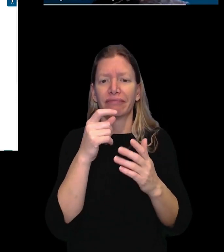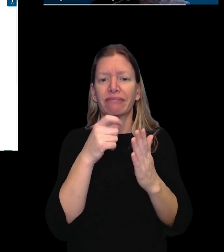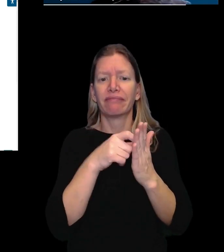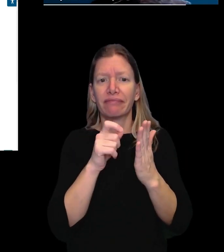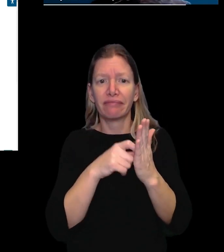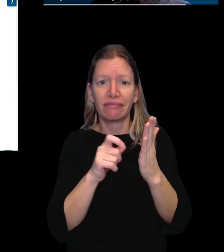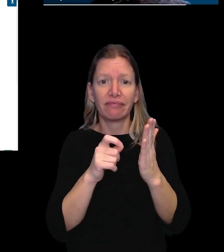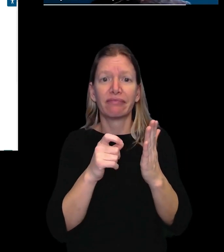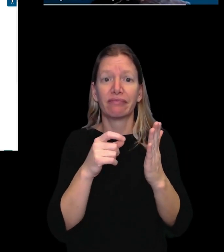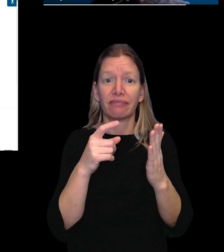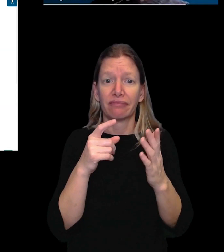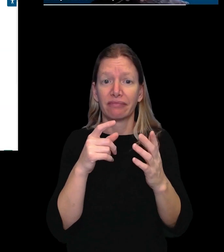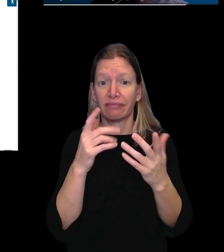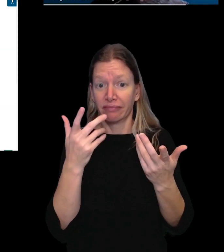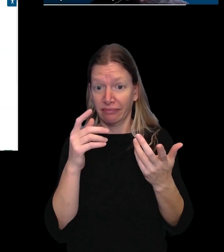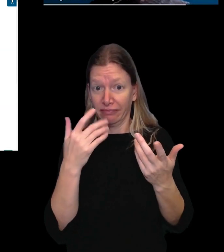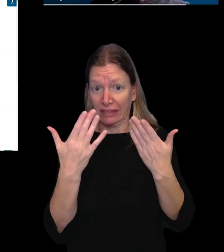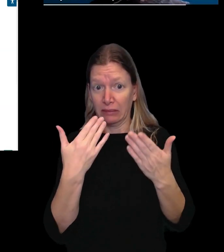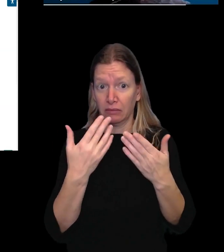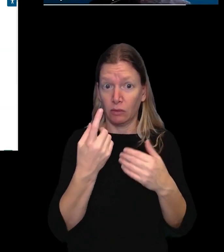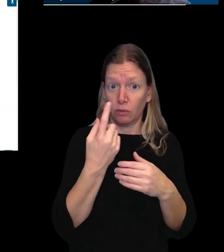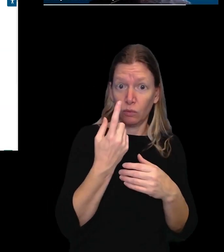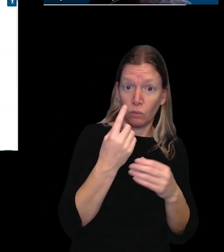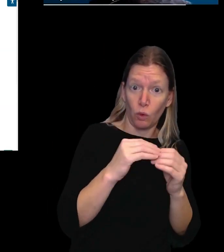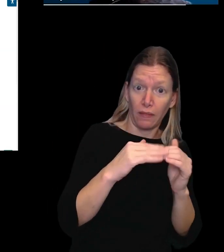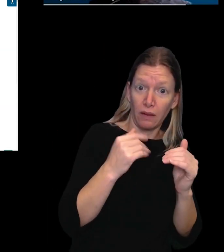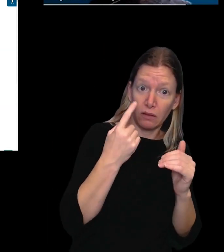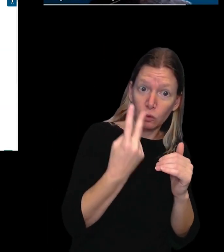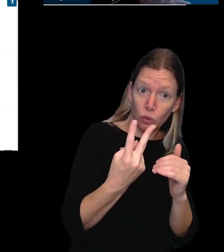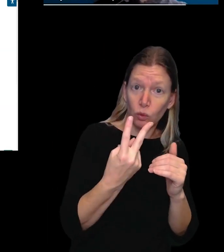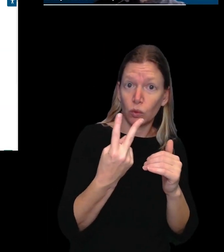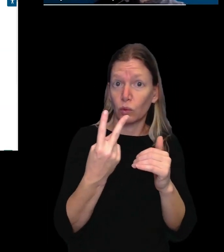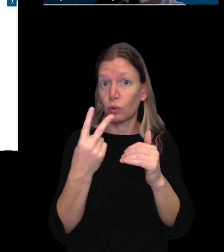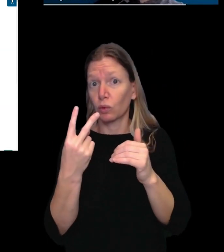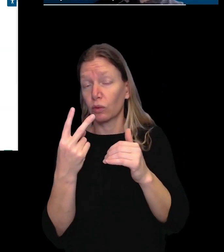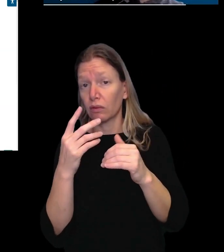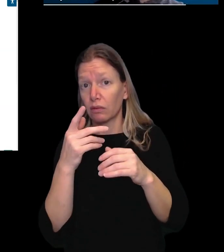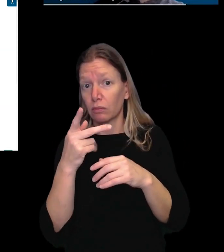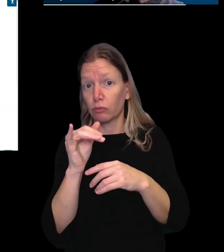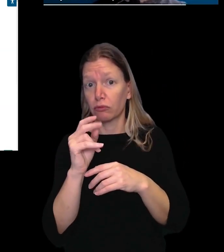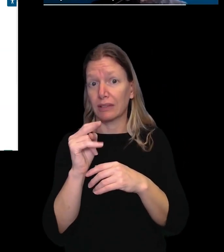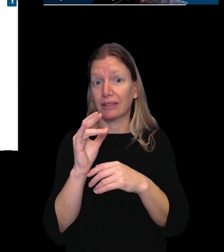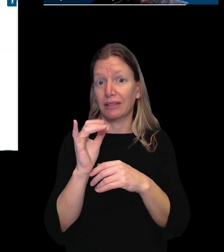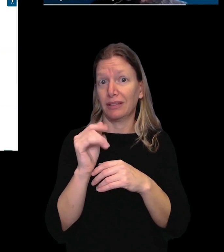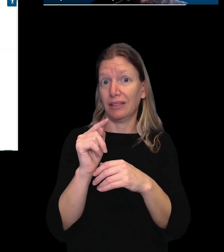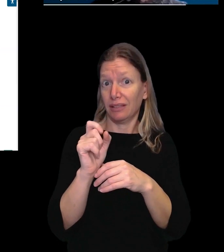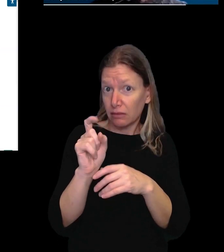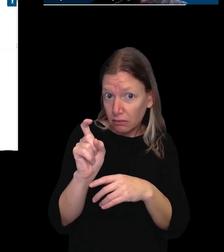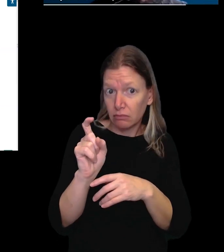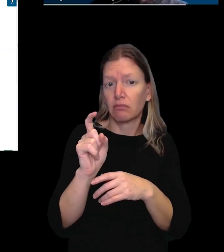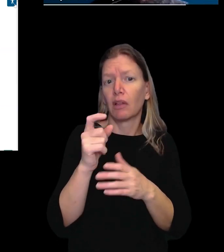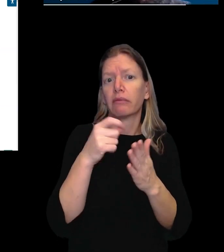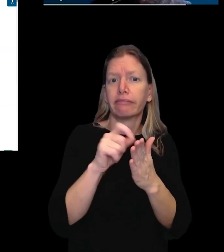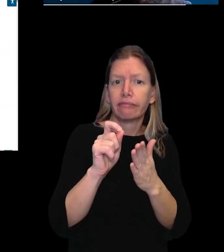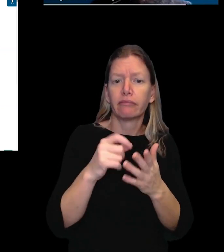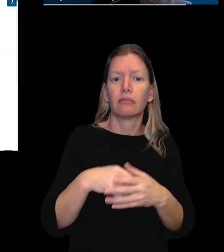it's a consolidated voting site, which means it has two or more precincts attached to it. The people running the polling site will usually know